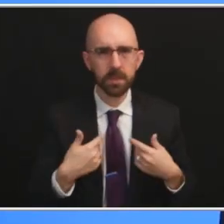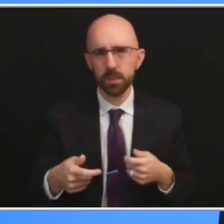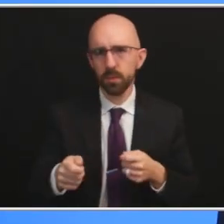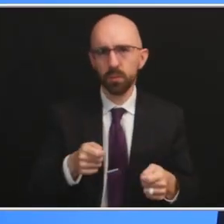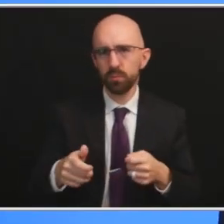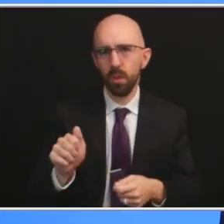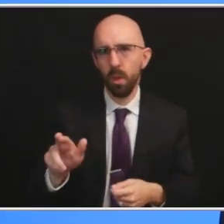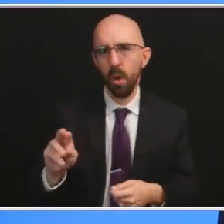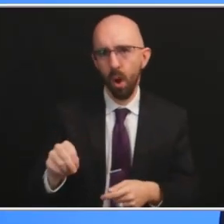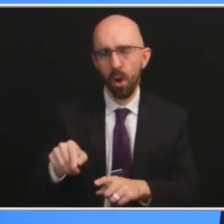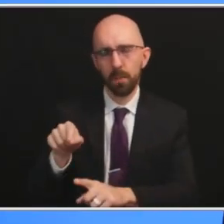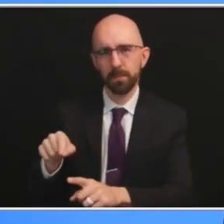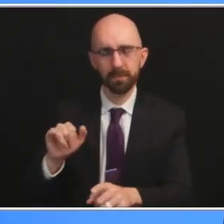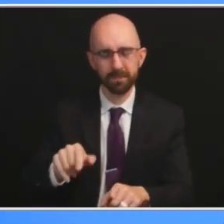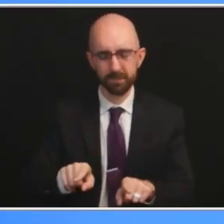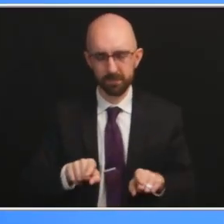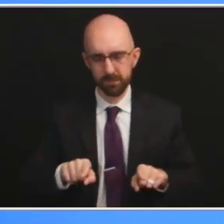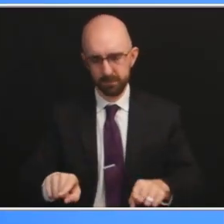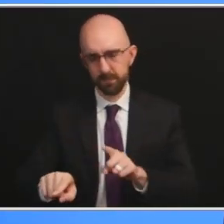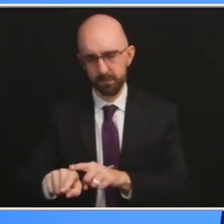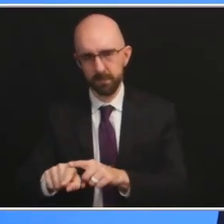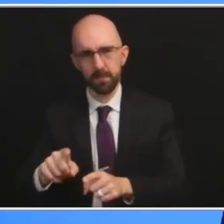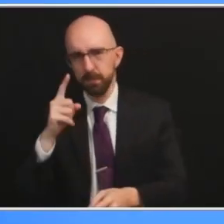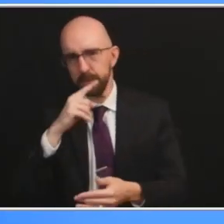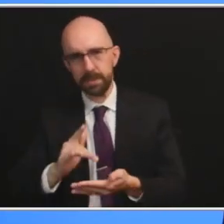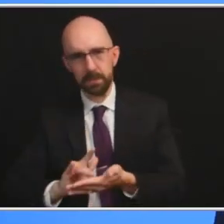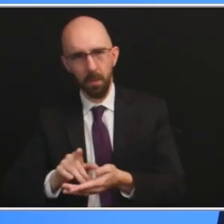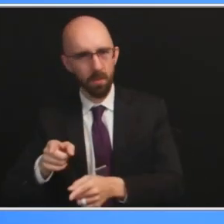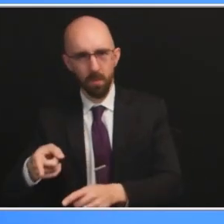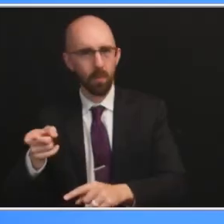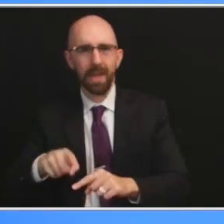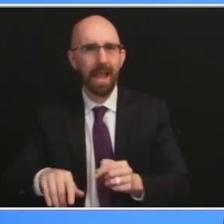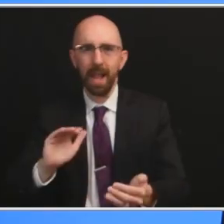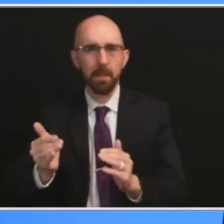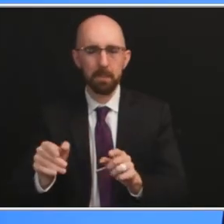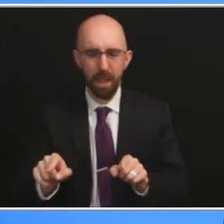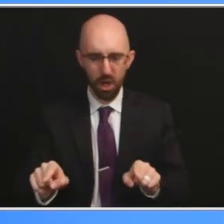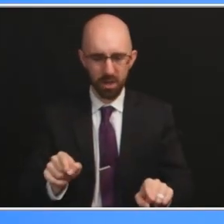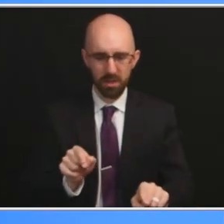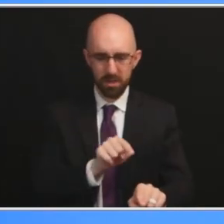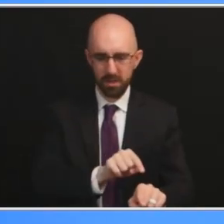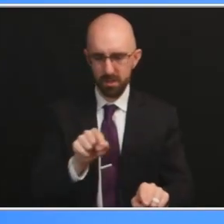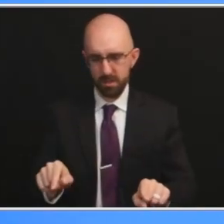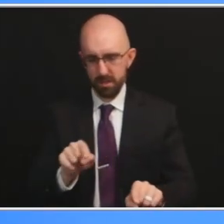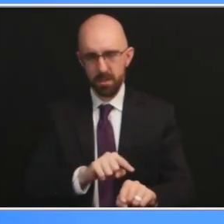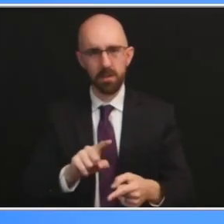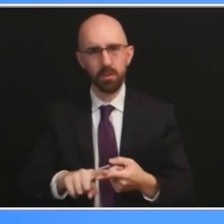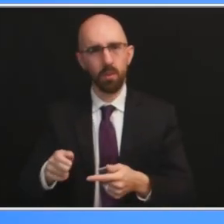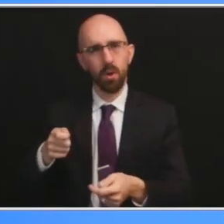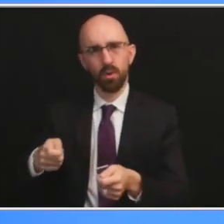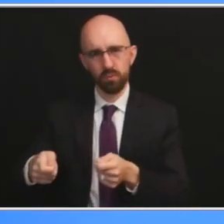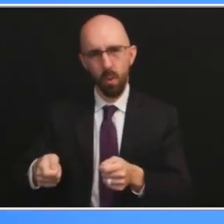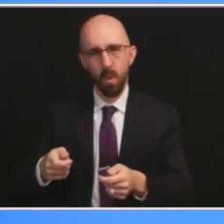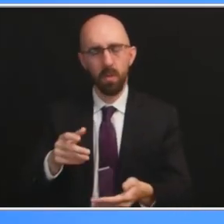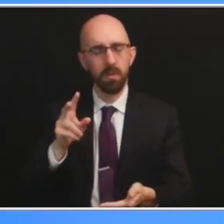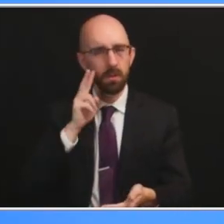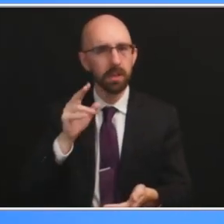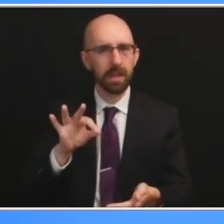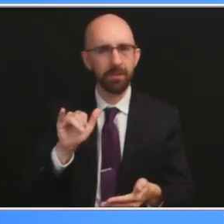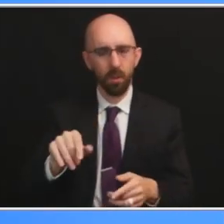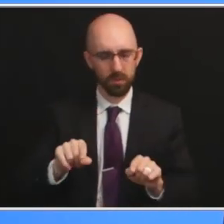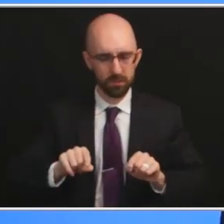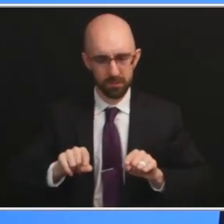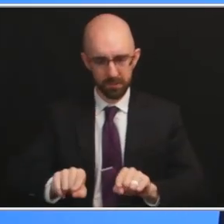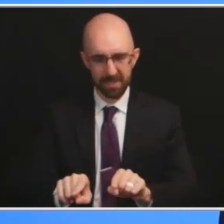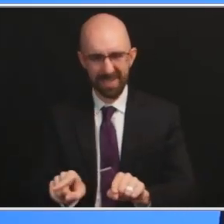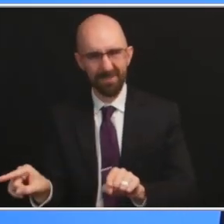basically means that we aren't able to compare that to a control to see whether or not those trajectories are different from each